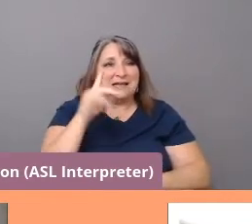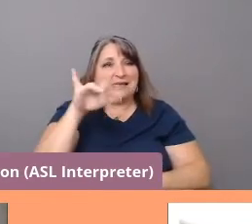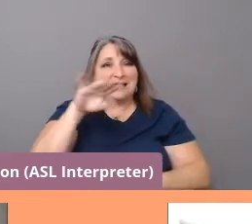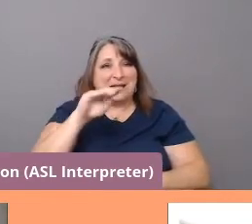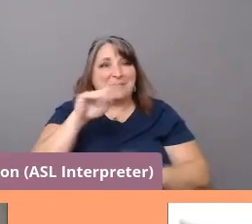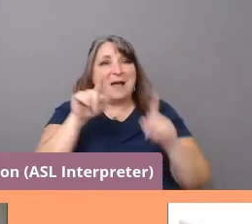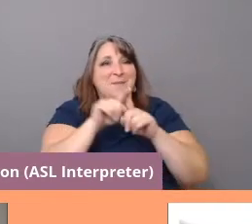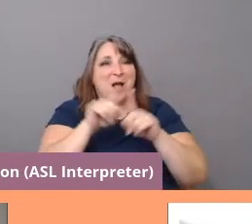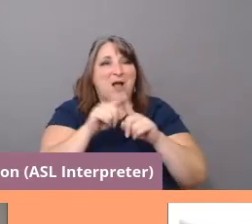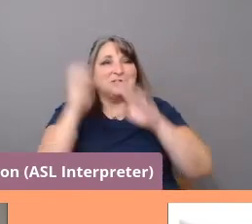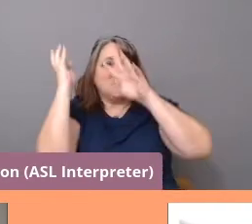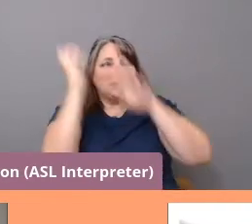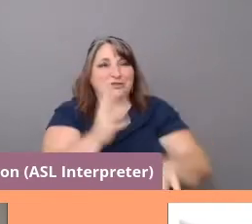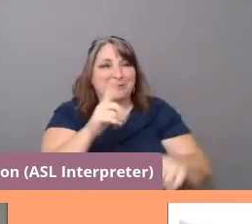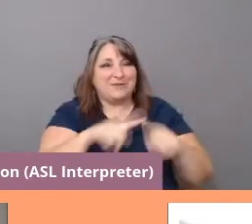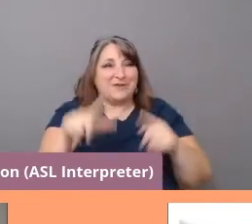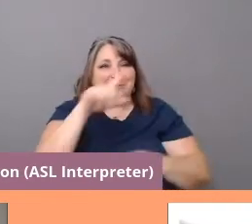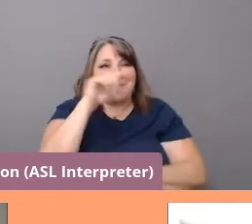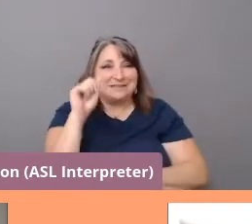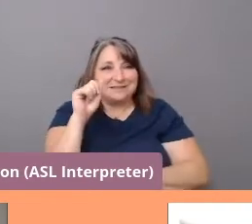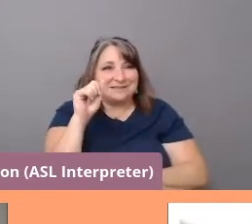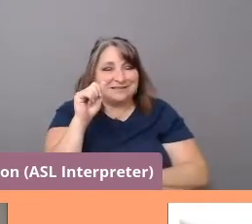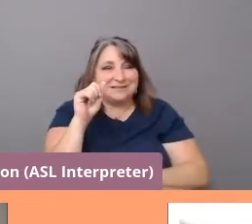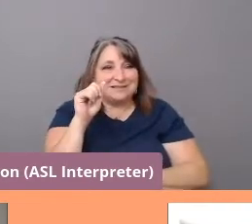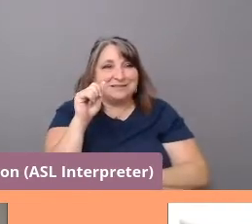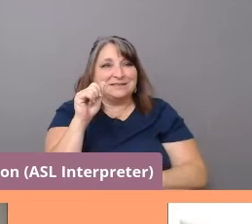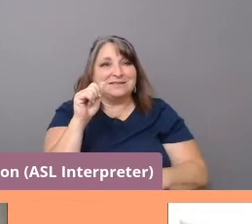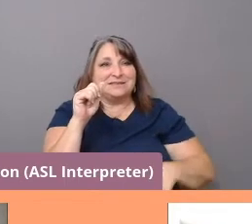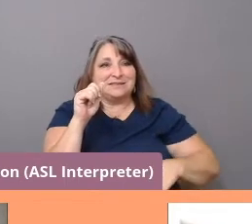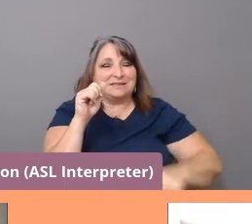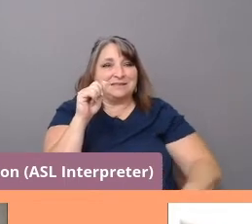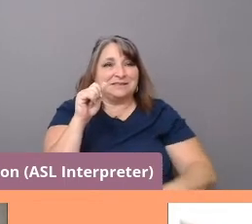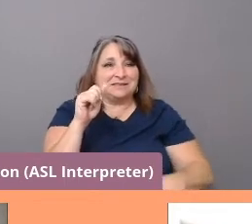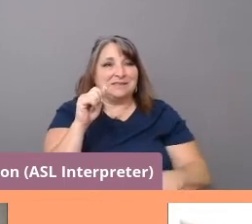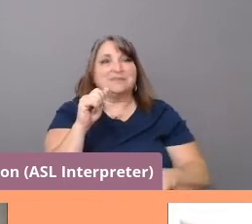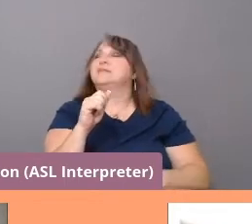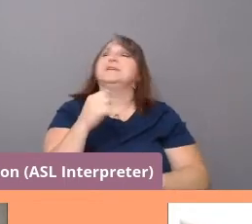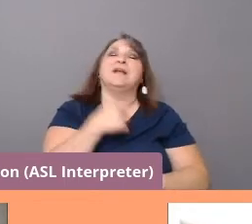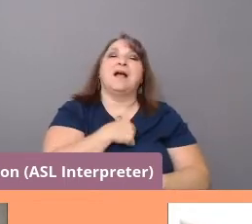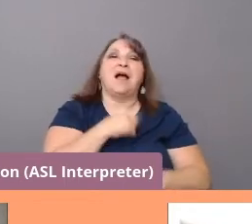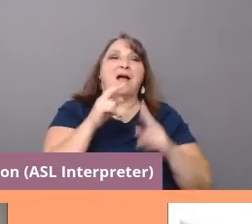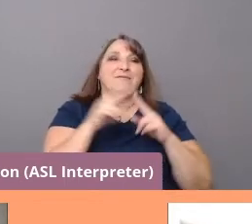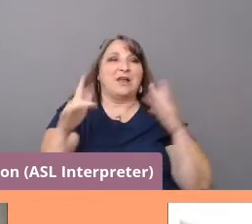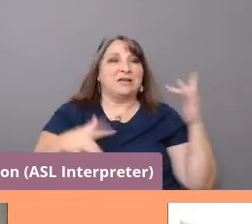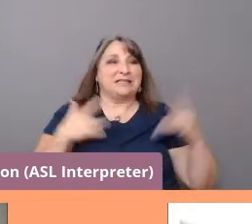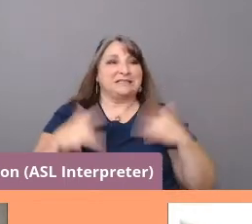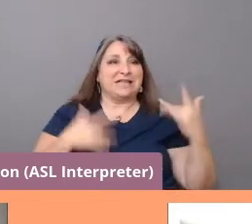Los Angeles, land of Chumash. And we're very excited with the